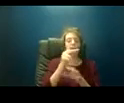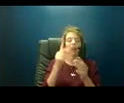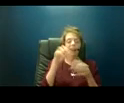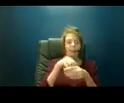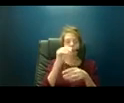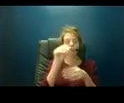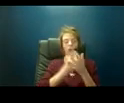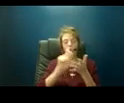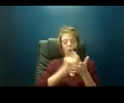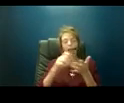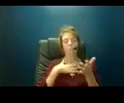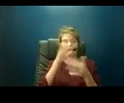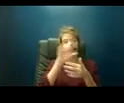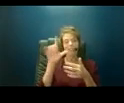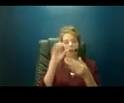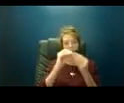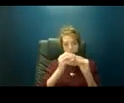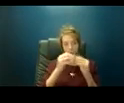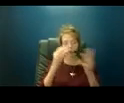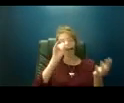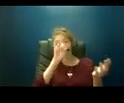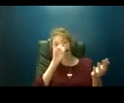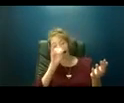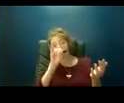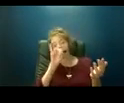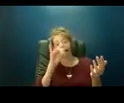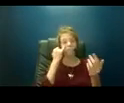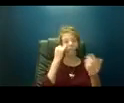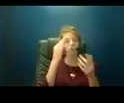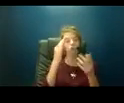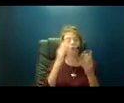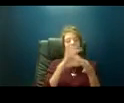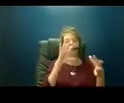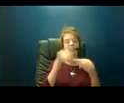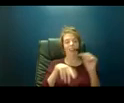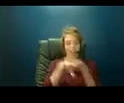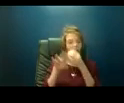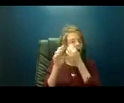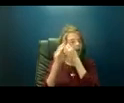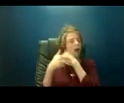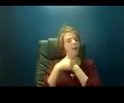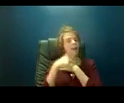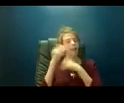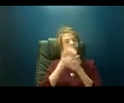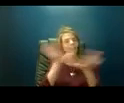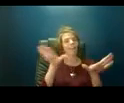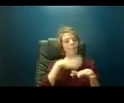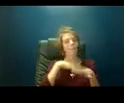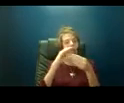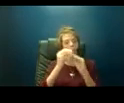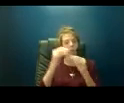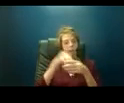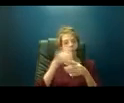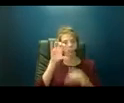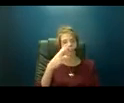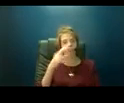cell number down in case you do get disconnected and can't get back in. I'm going to send that out in chat as well. If you point your